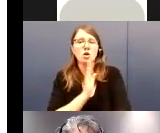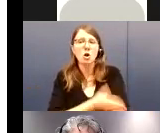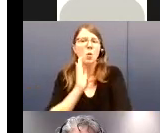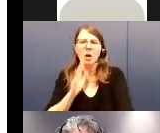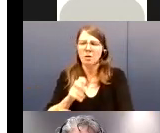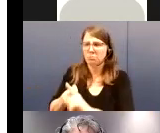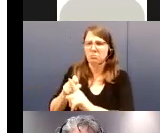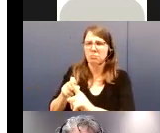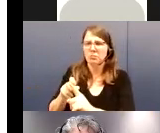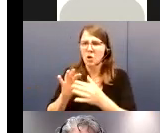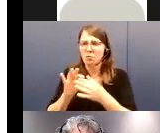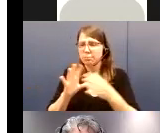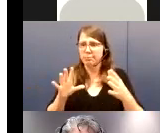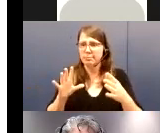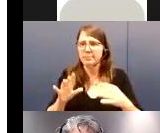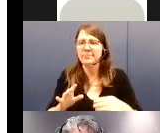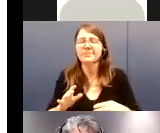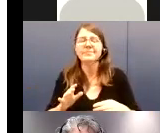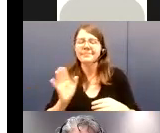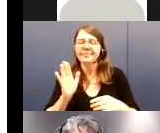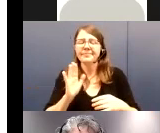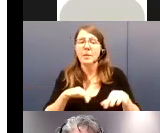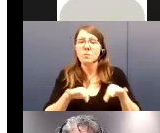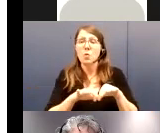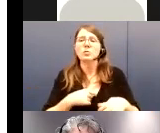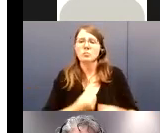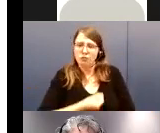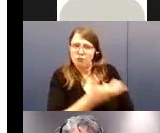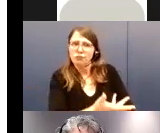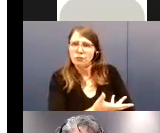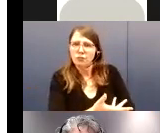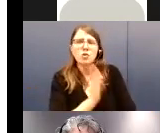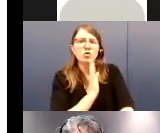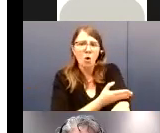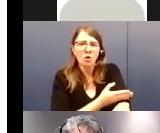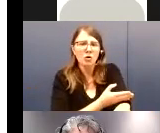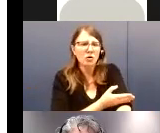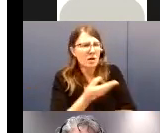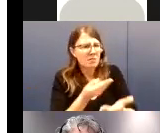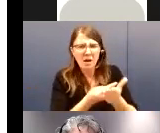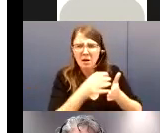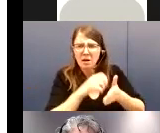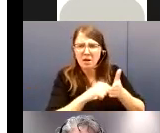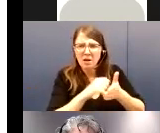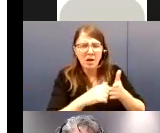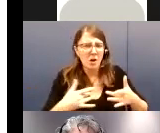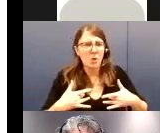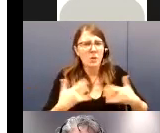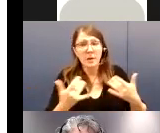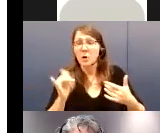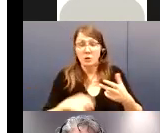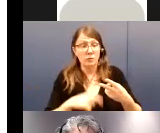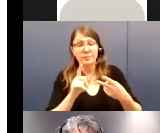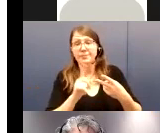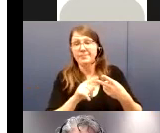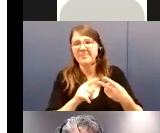not going to be a good thing. I need her to hear me. I'd like to know where the money's going, but I need her to hear me that I don't want this joint account.